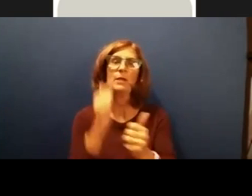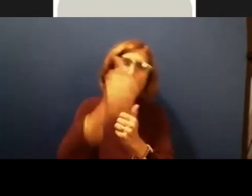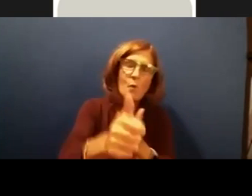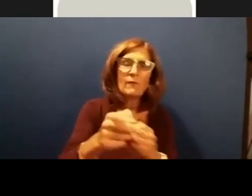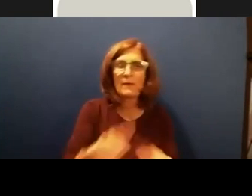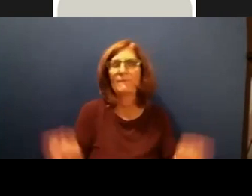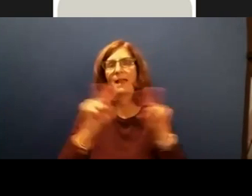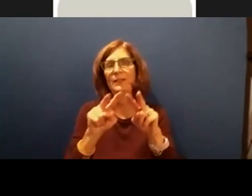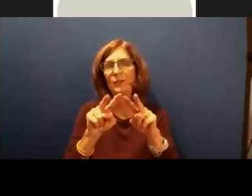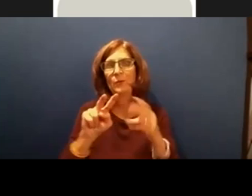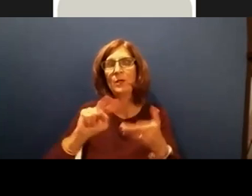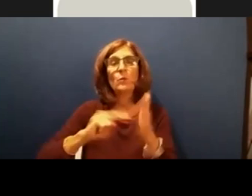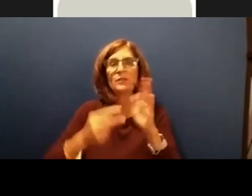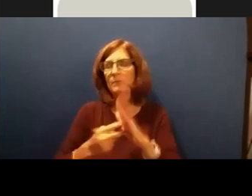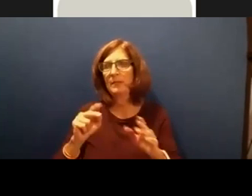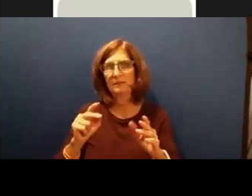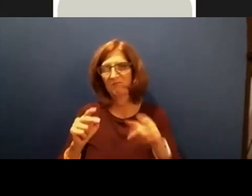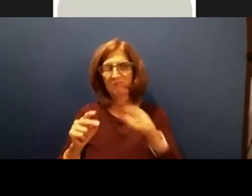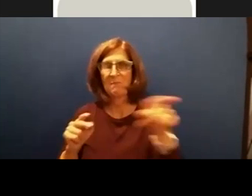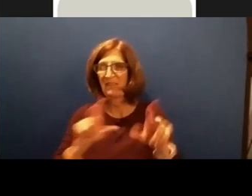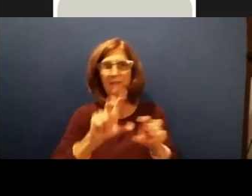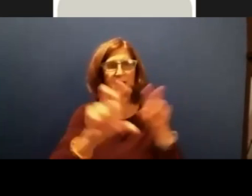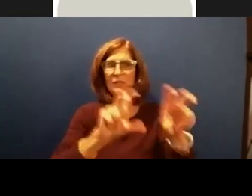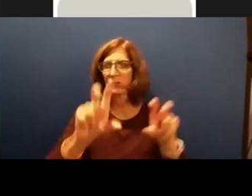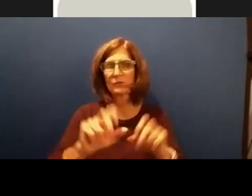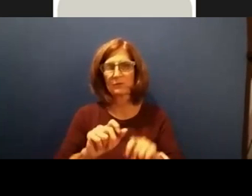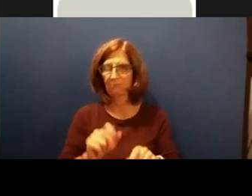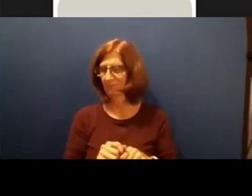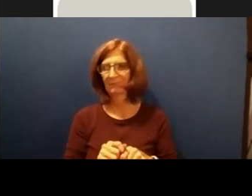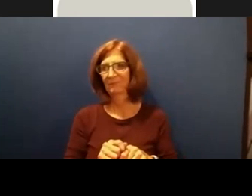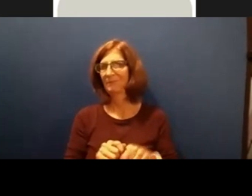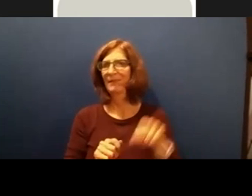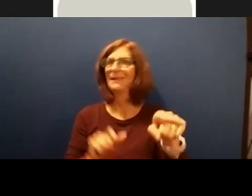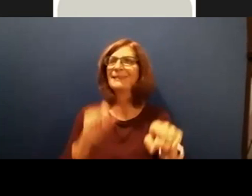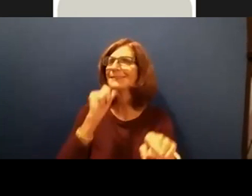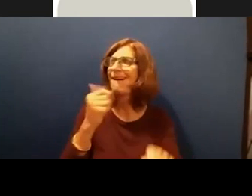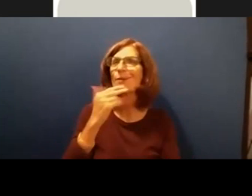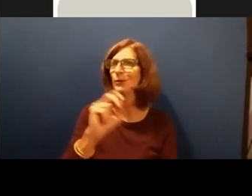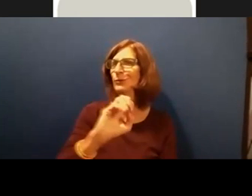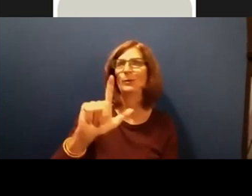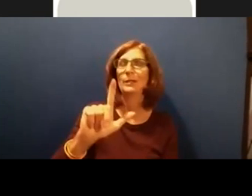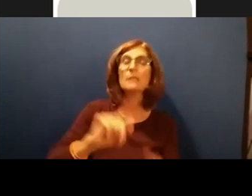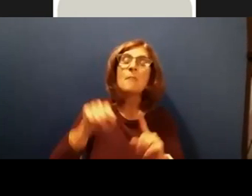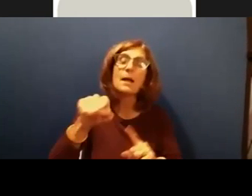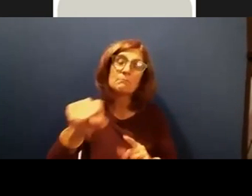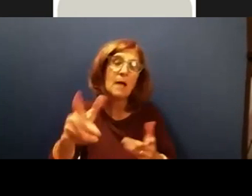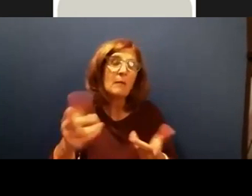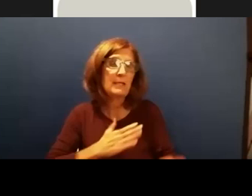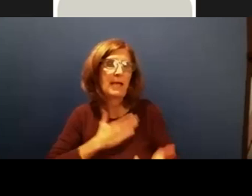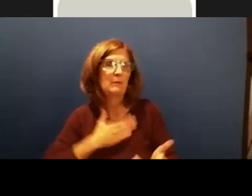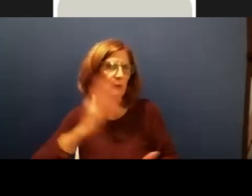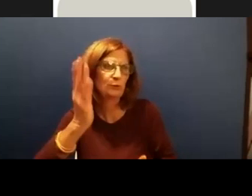to investors. But happy to hold a separate session to run through the financial modeling.